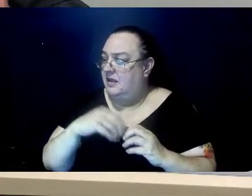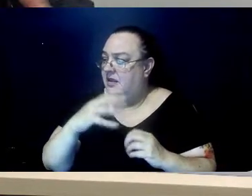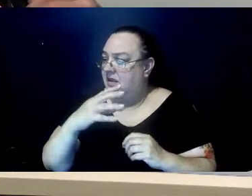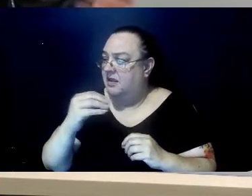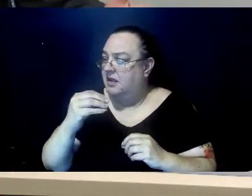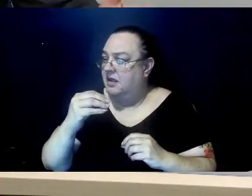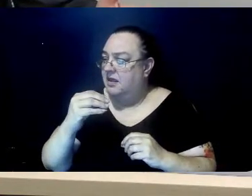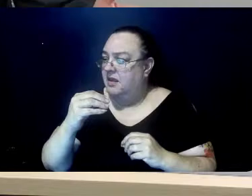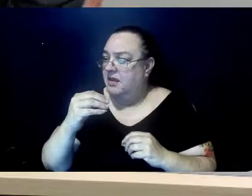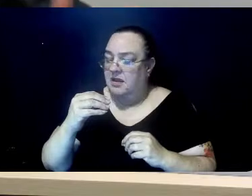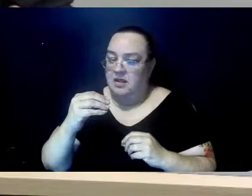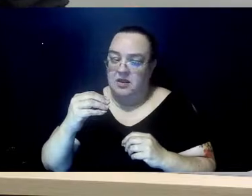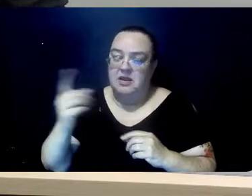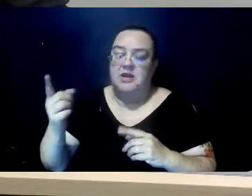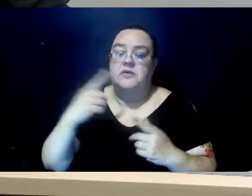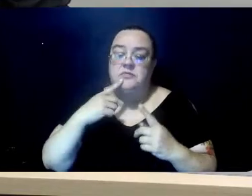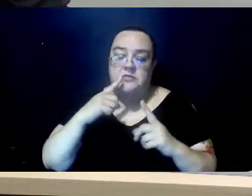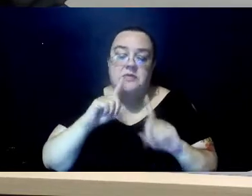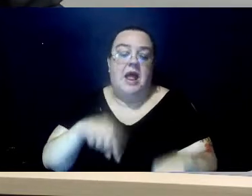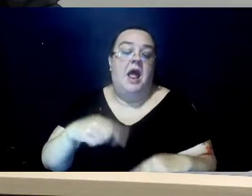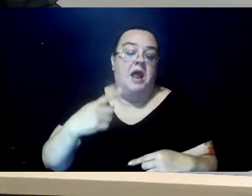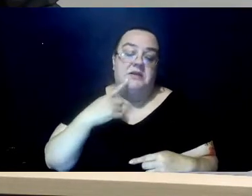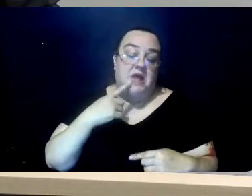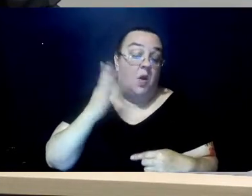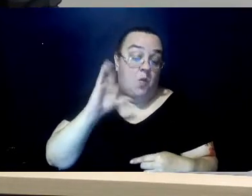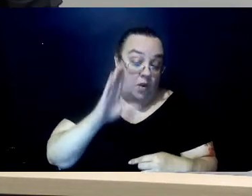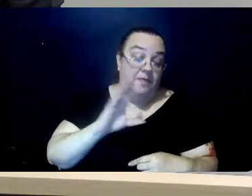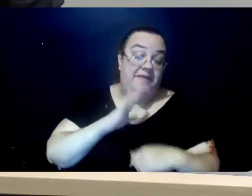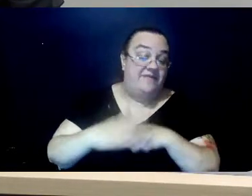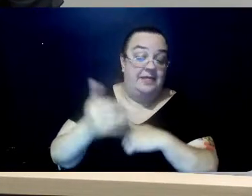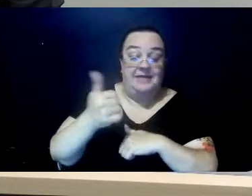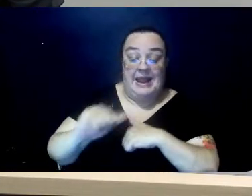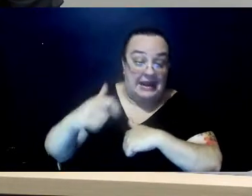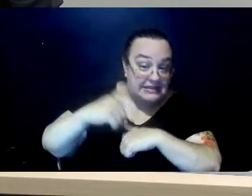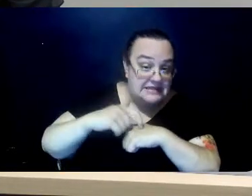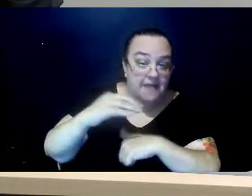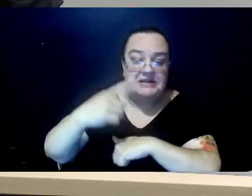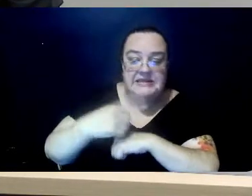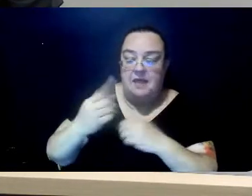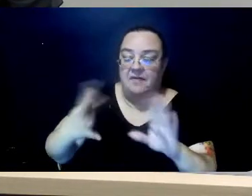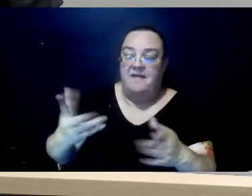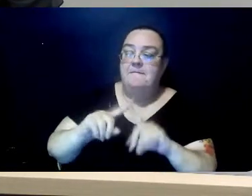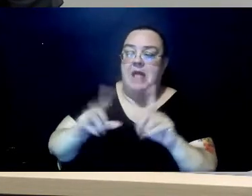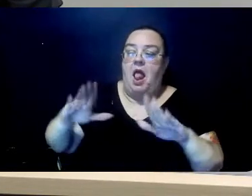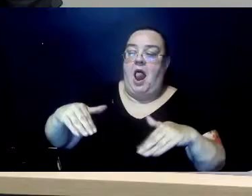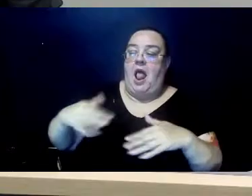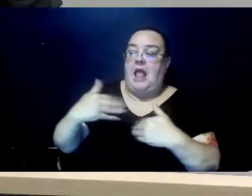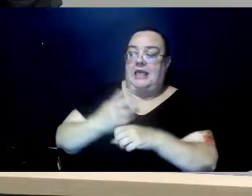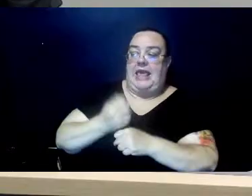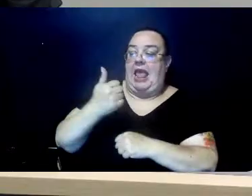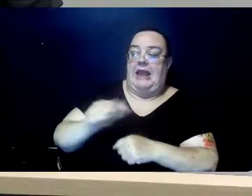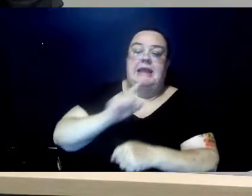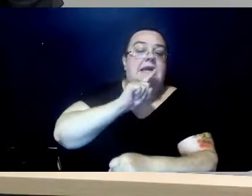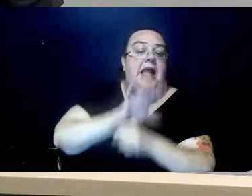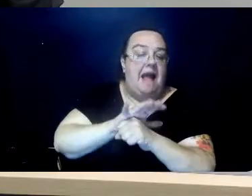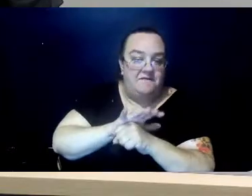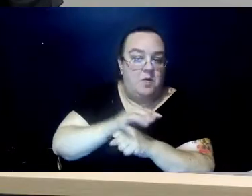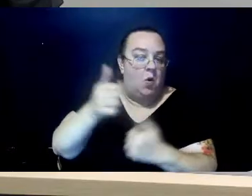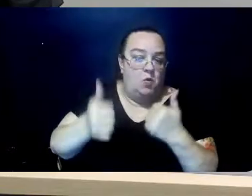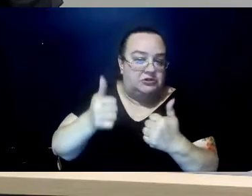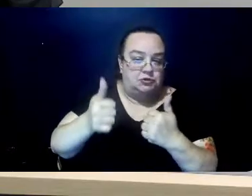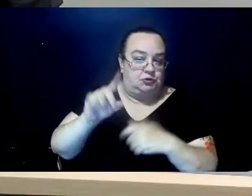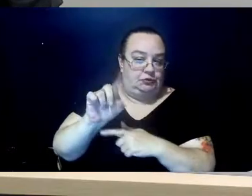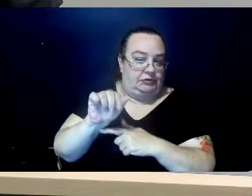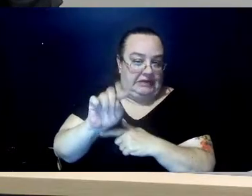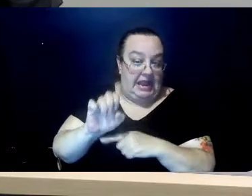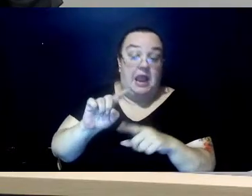said we would be available at any of the times and dates that were provided, but we've not received any confirmation back as to a confirmed date. So as soon